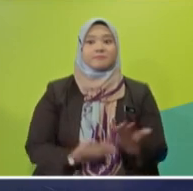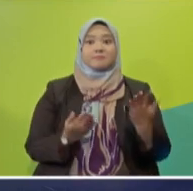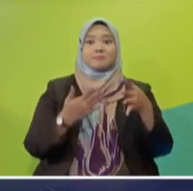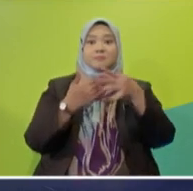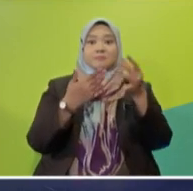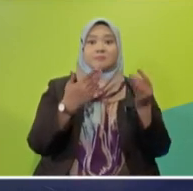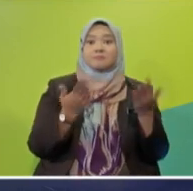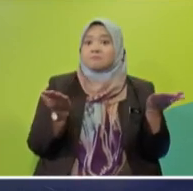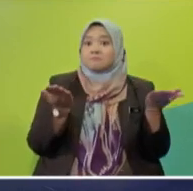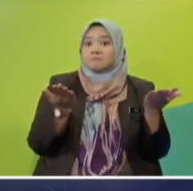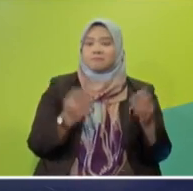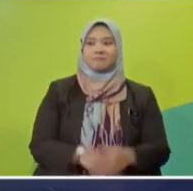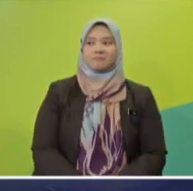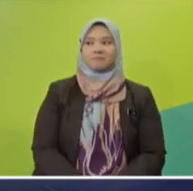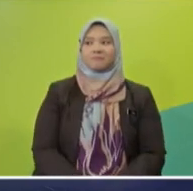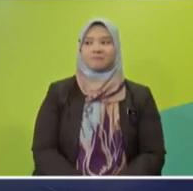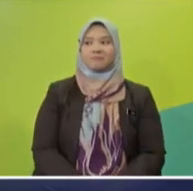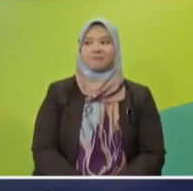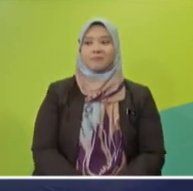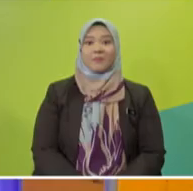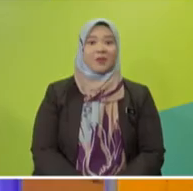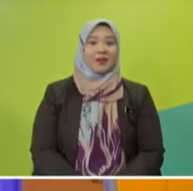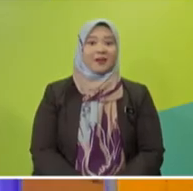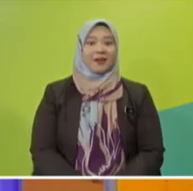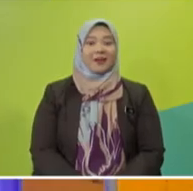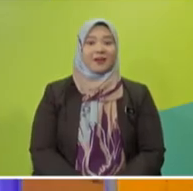Okay. How about this, Noah?